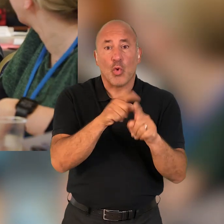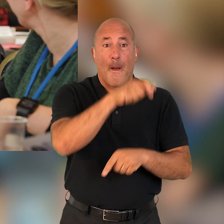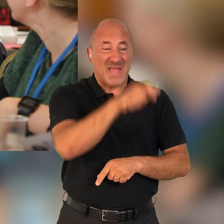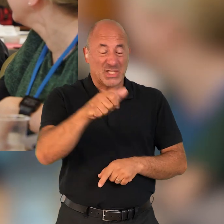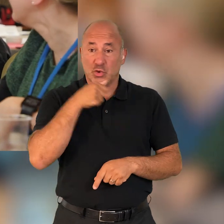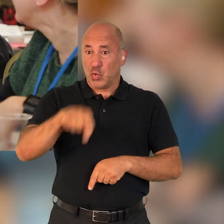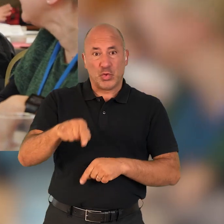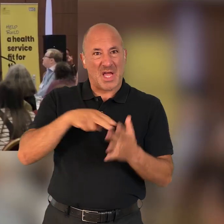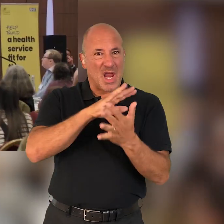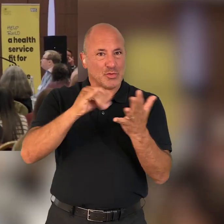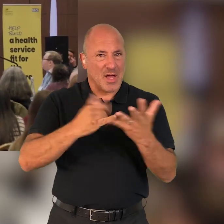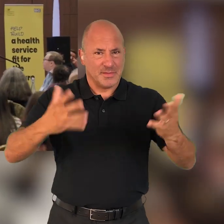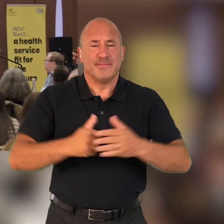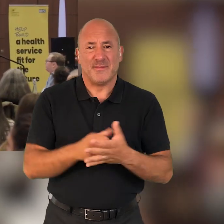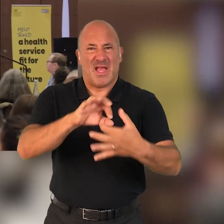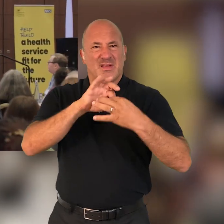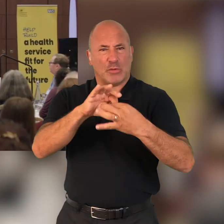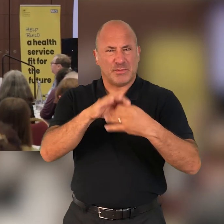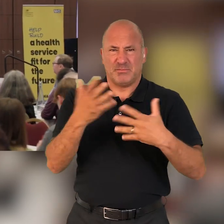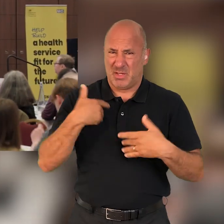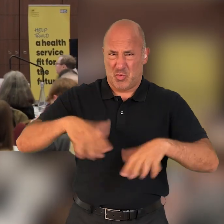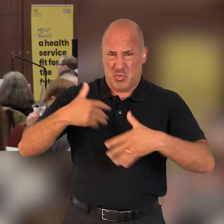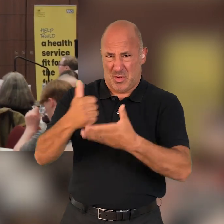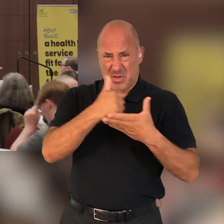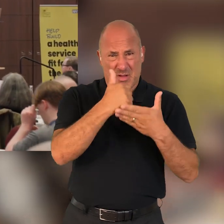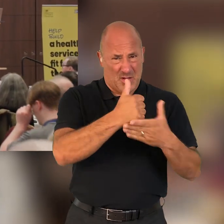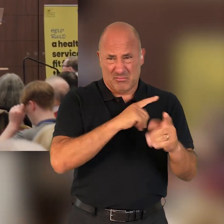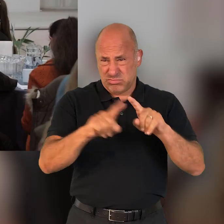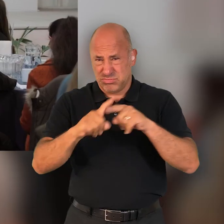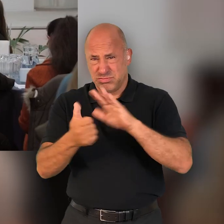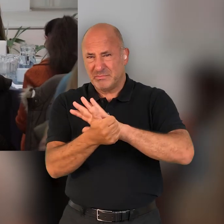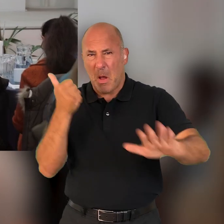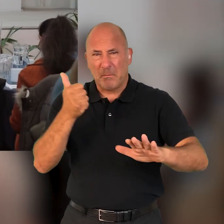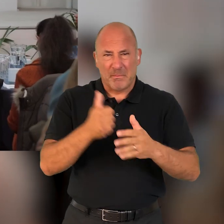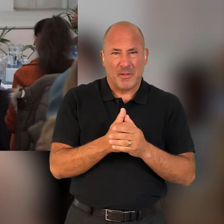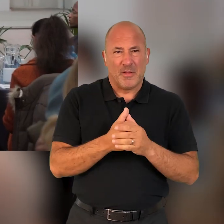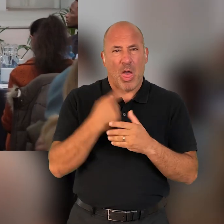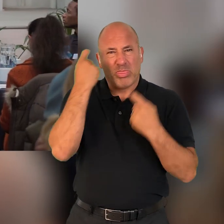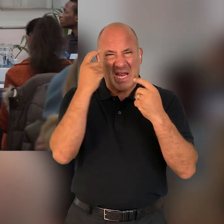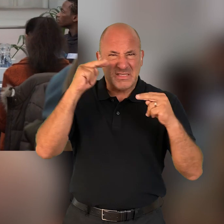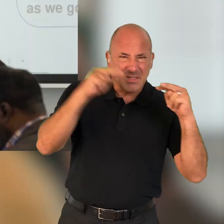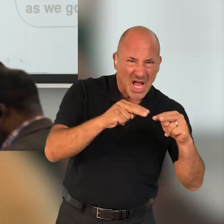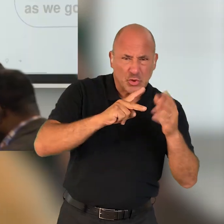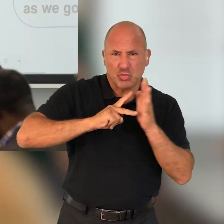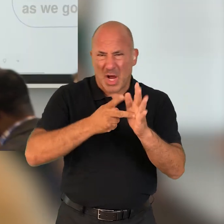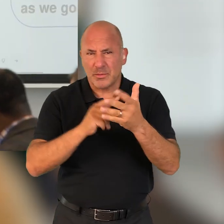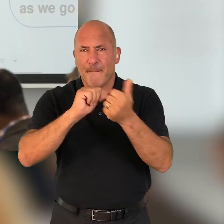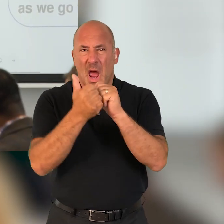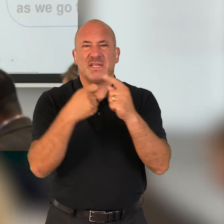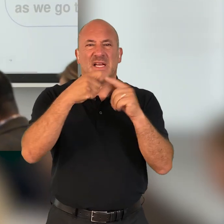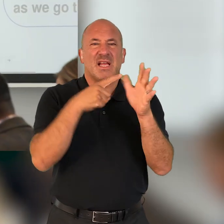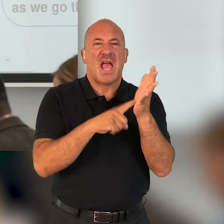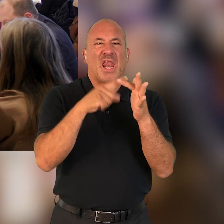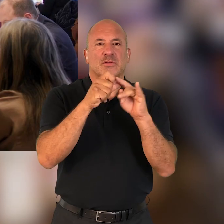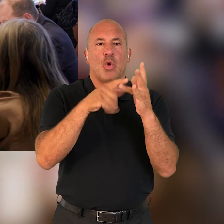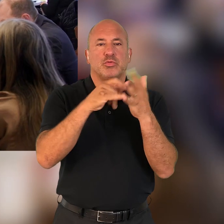the patients who use it. Throughout the engagement, we've been supported by public dialogue specialists, Thinks Insight and Strategy, and their partners Kaleidoscope Health and